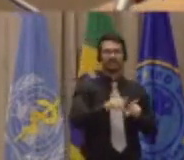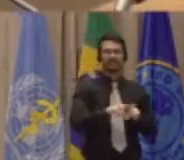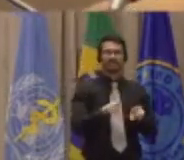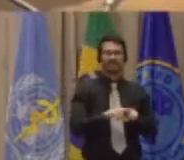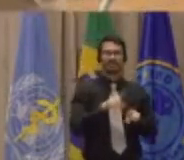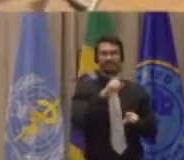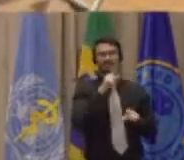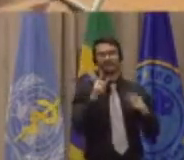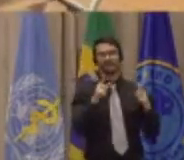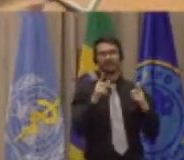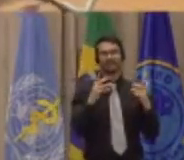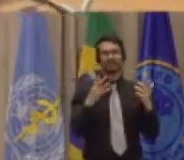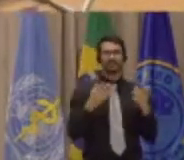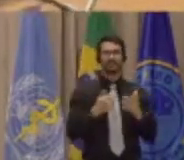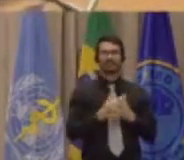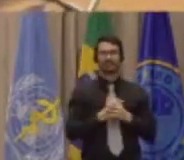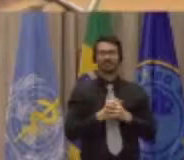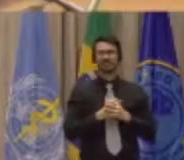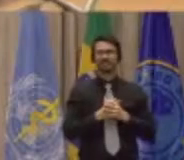so hetero